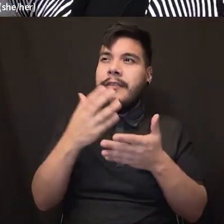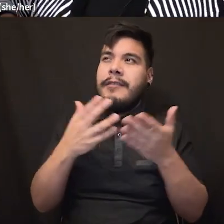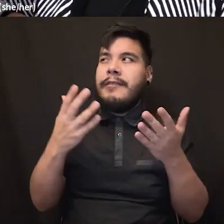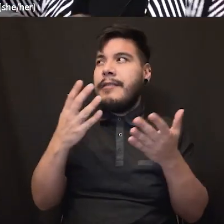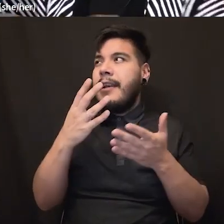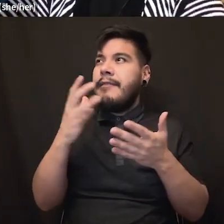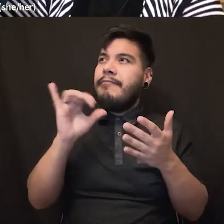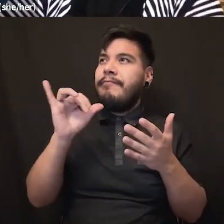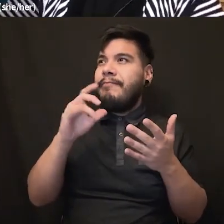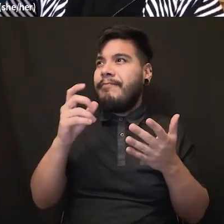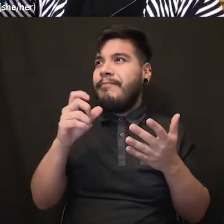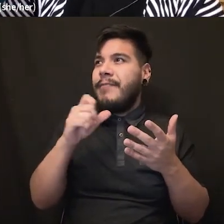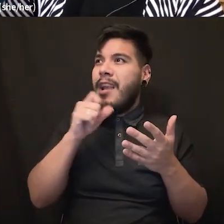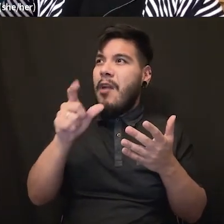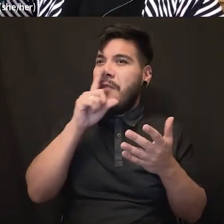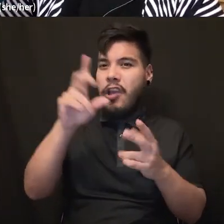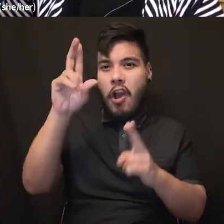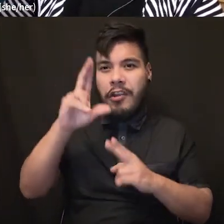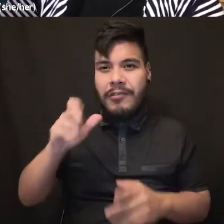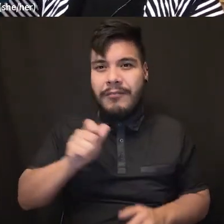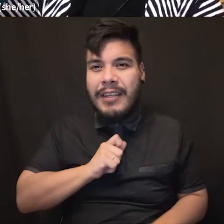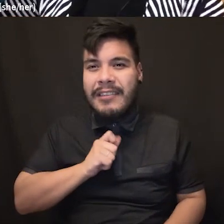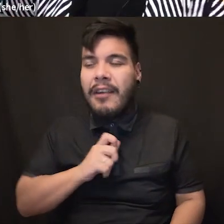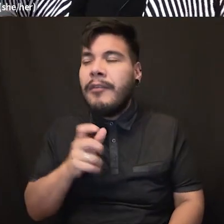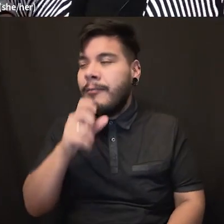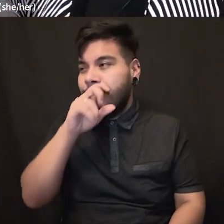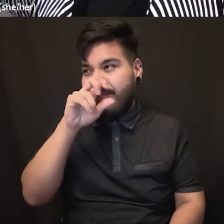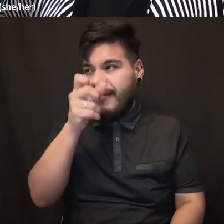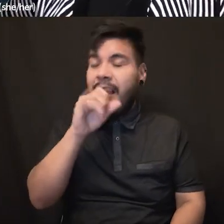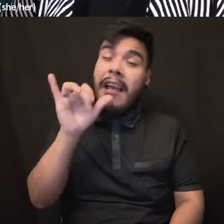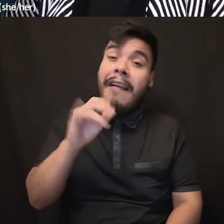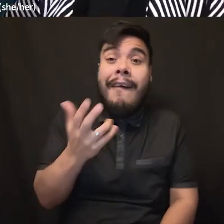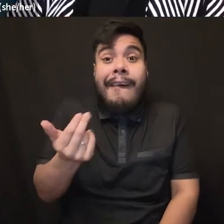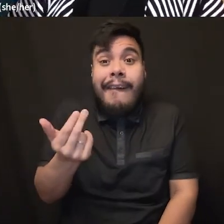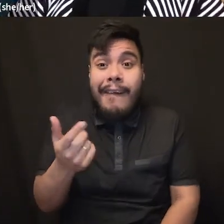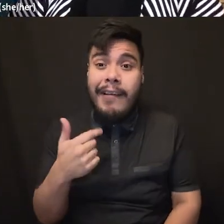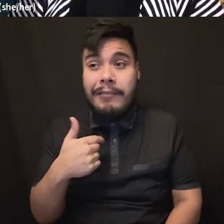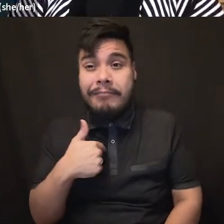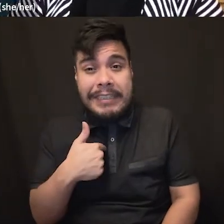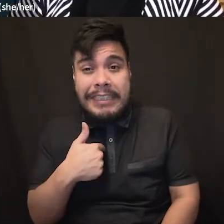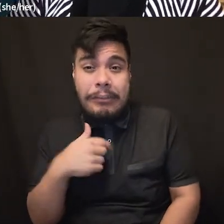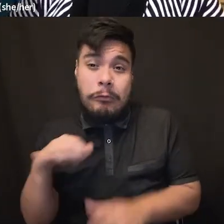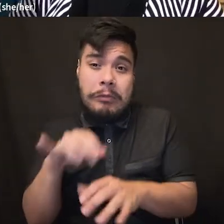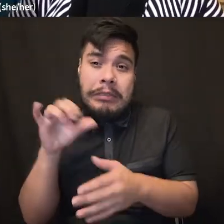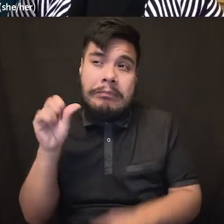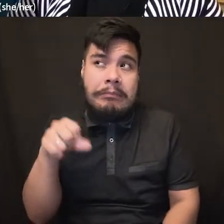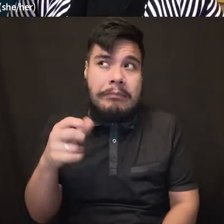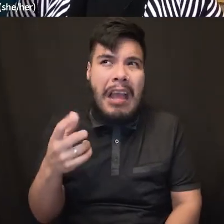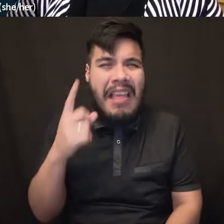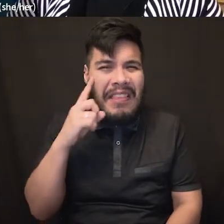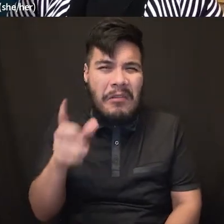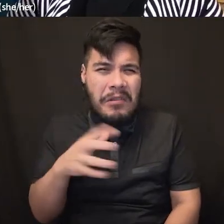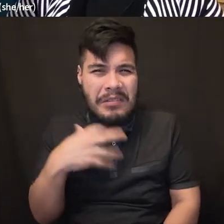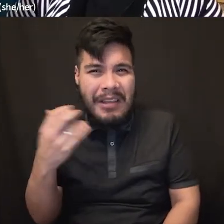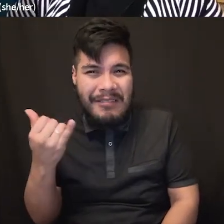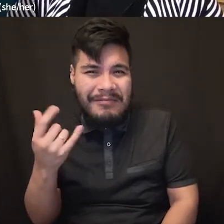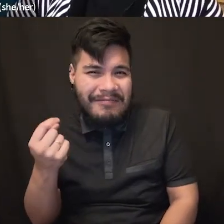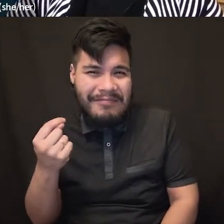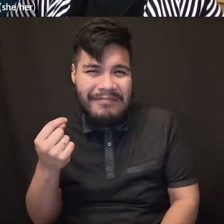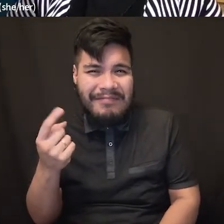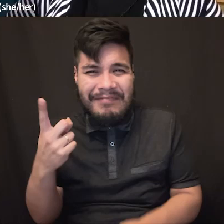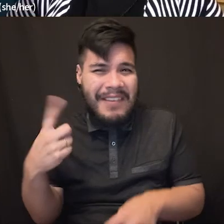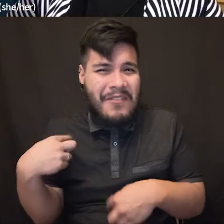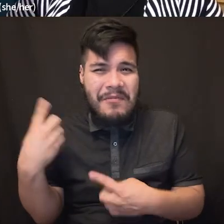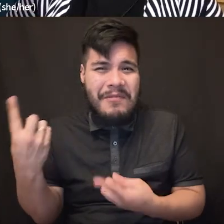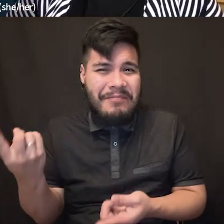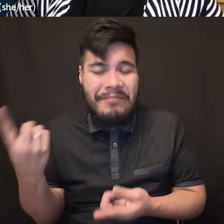myself short or saying like, haha, it's me doing it, I think I would get tired of doing it after a while.